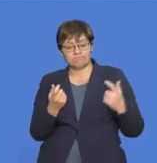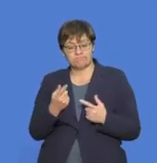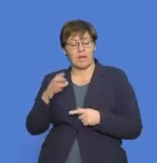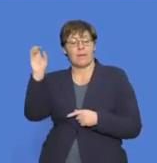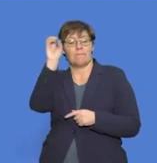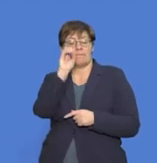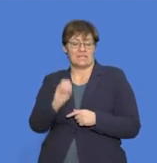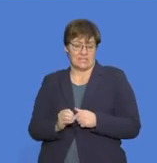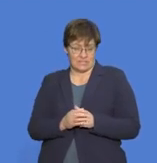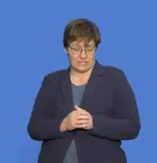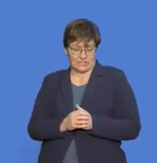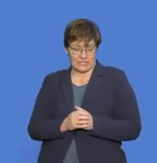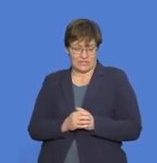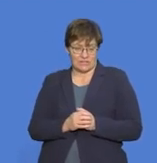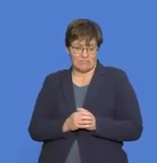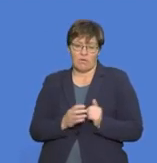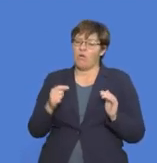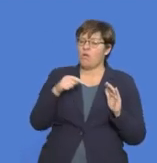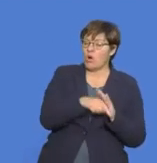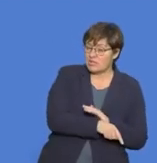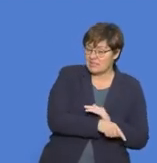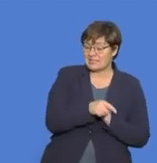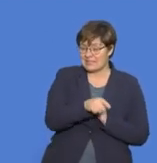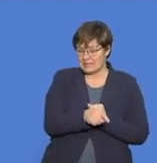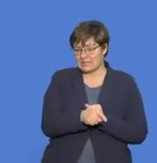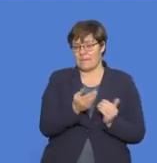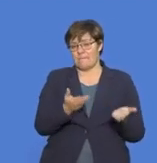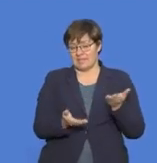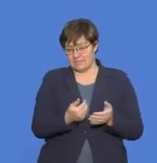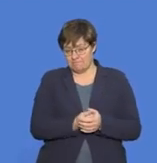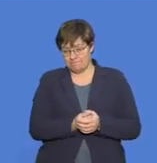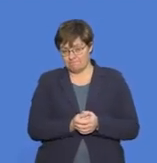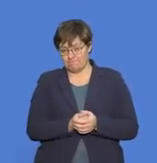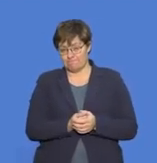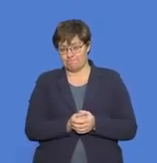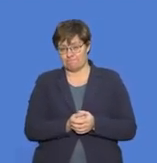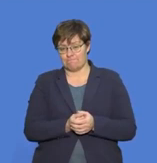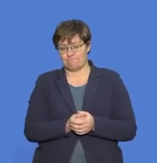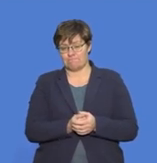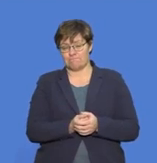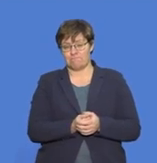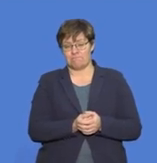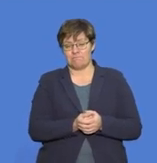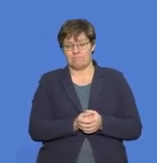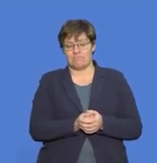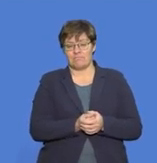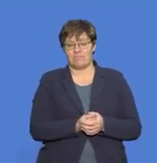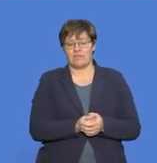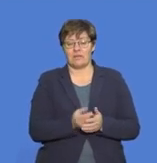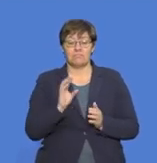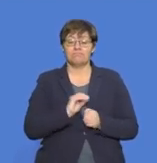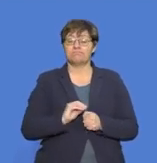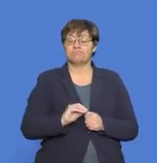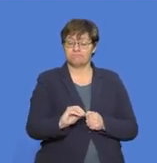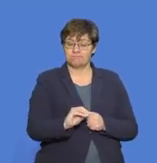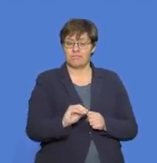the percentage loss of mass. And they then put it